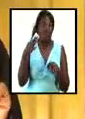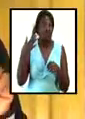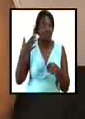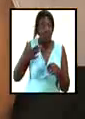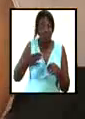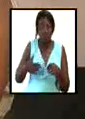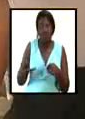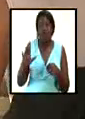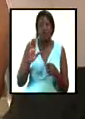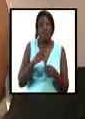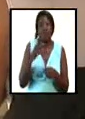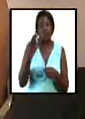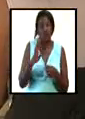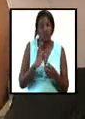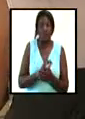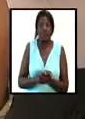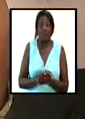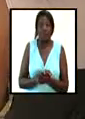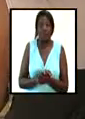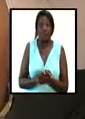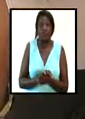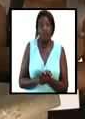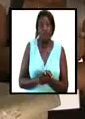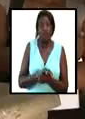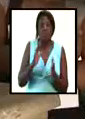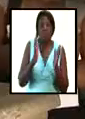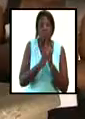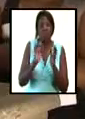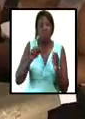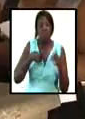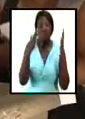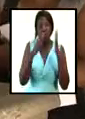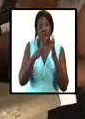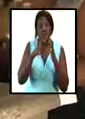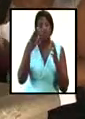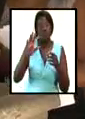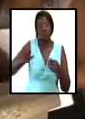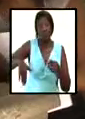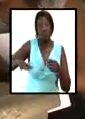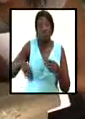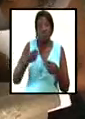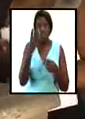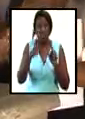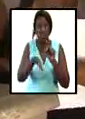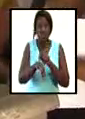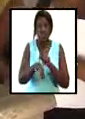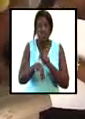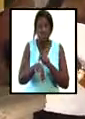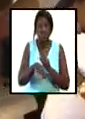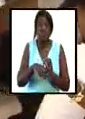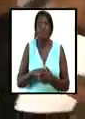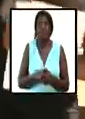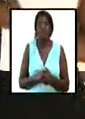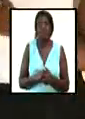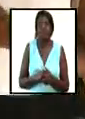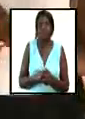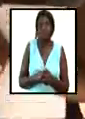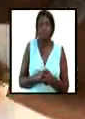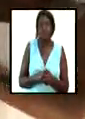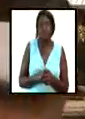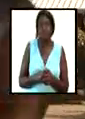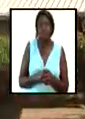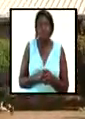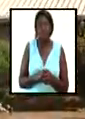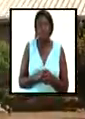crips, Liz. See you at my place no later than 3 for homework. 3 shall be, Your Majesty, whatever you want to be these